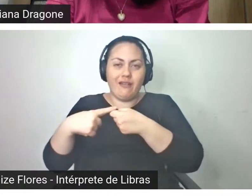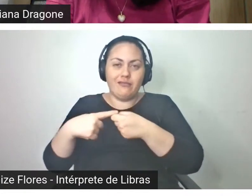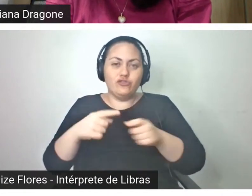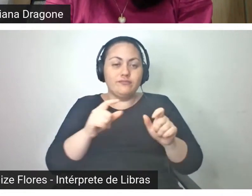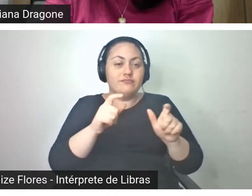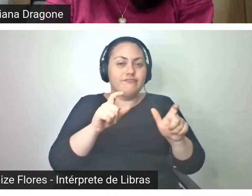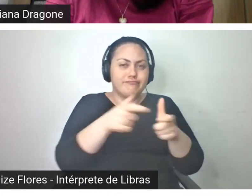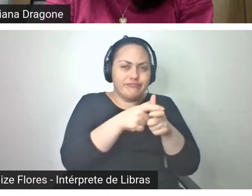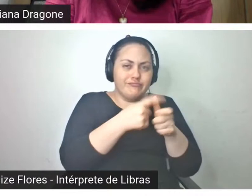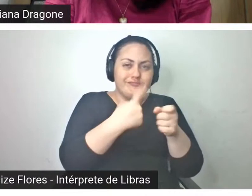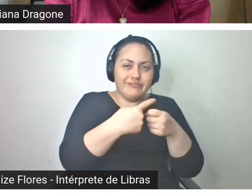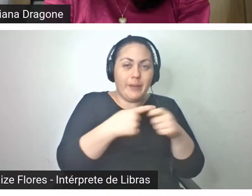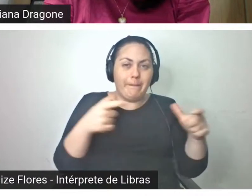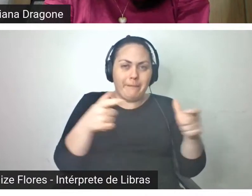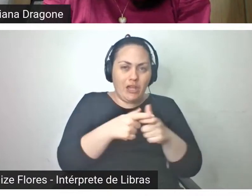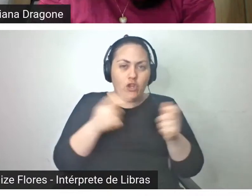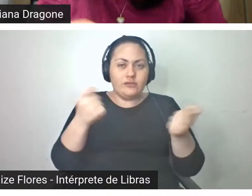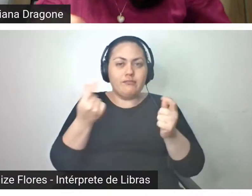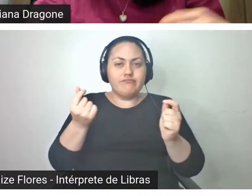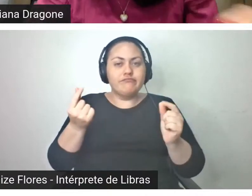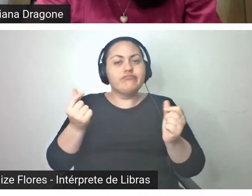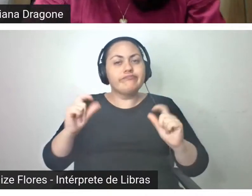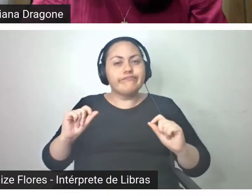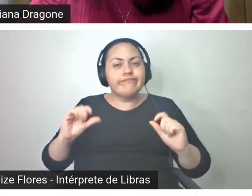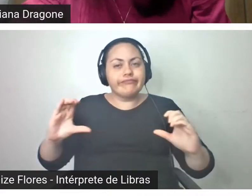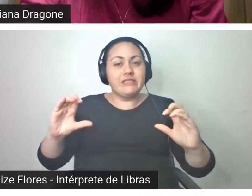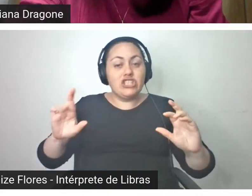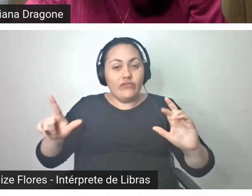uso do investimento na educação.